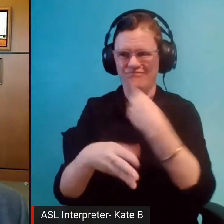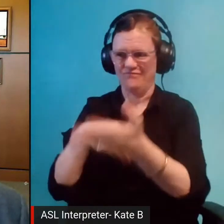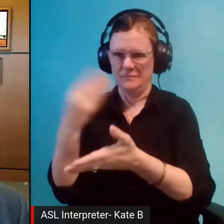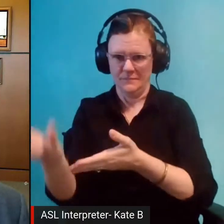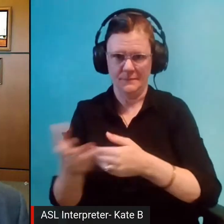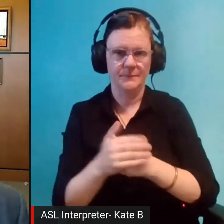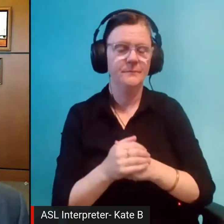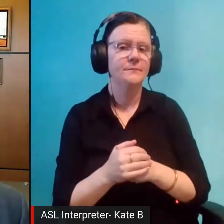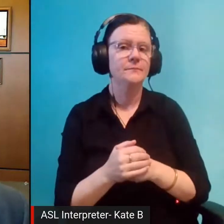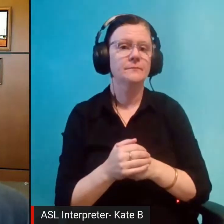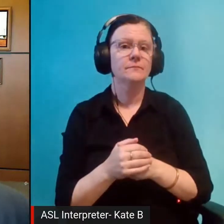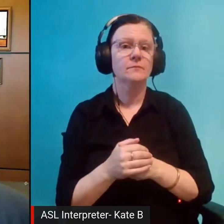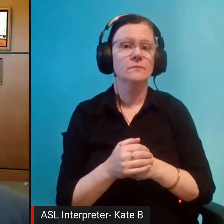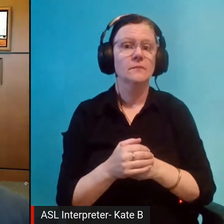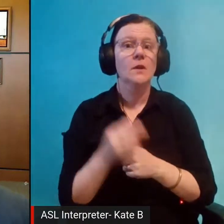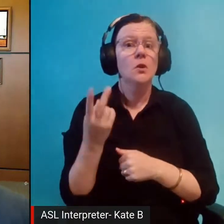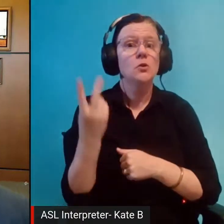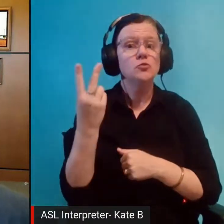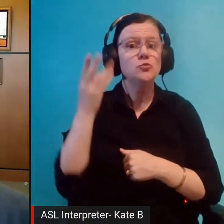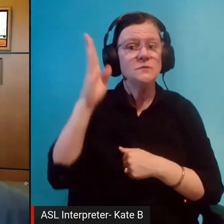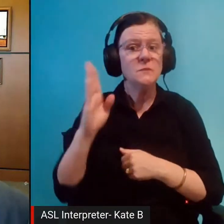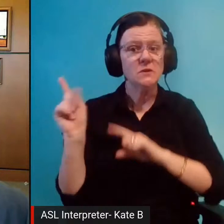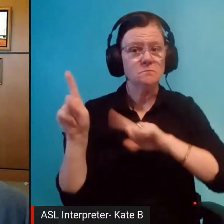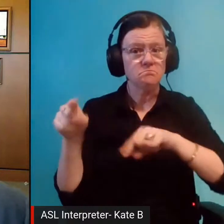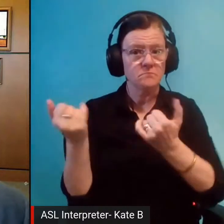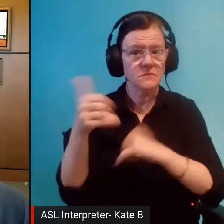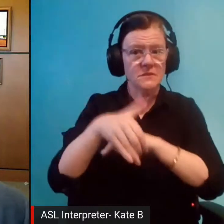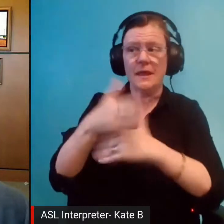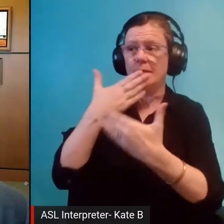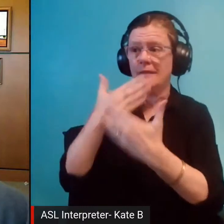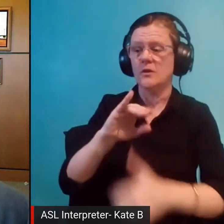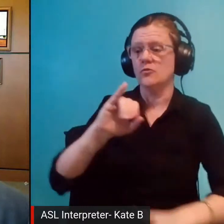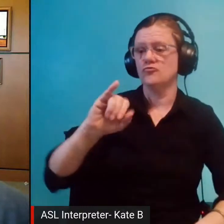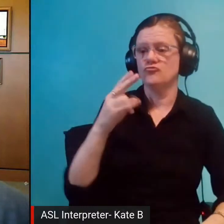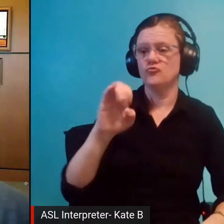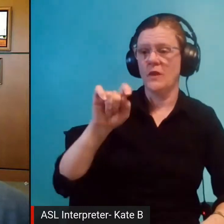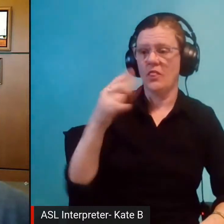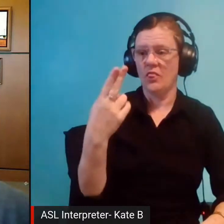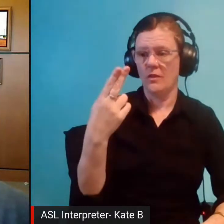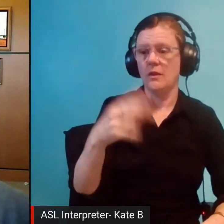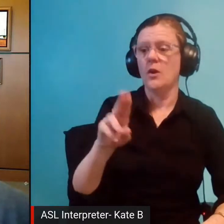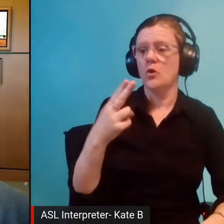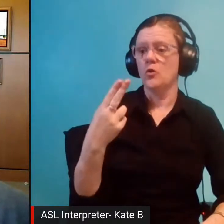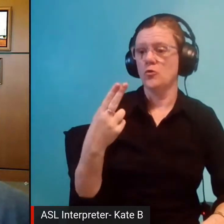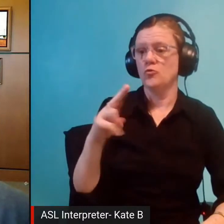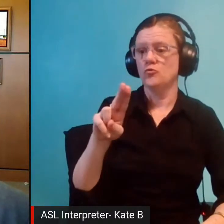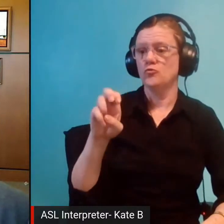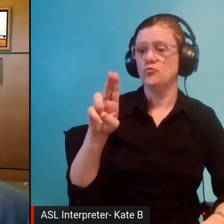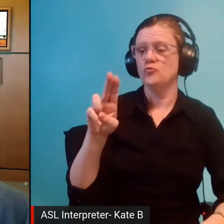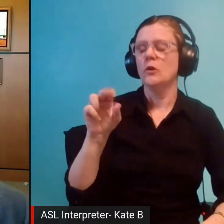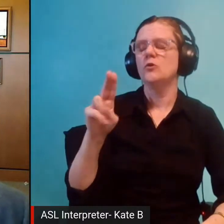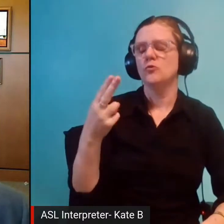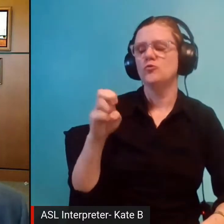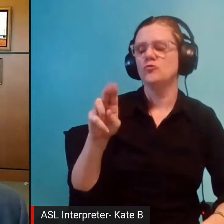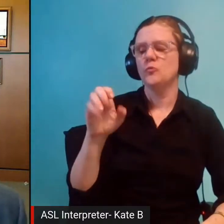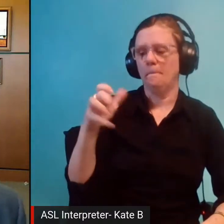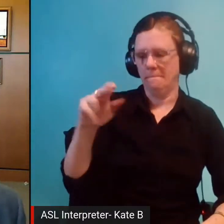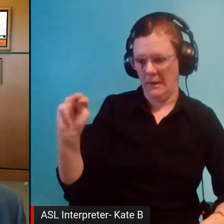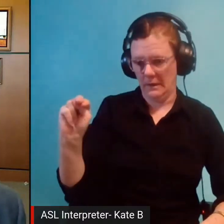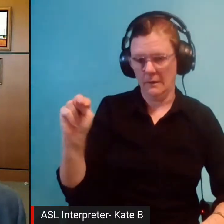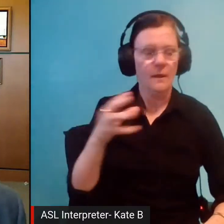I want to thank our two speakers this evening, Judith Heumann and Kristen Joiner, and our moderator, Bill